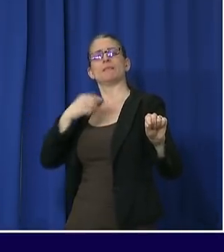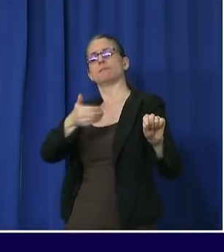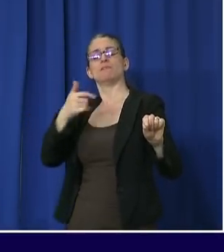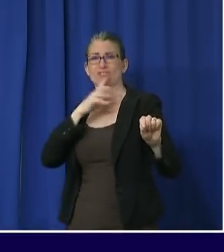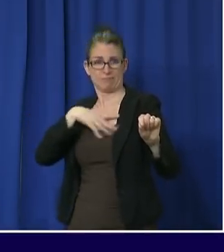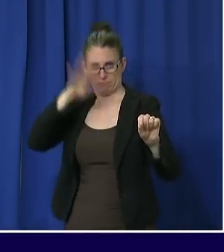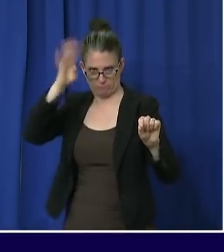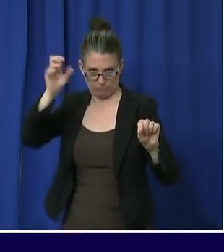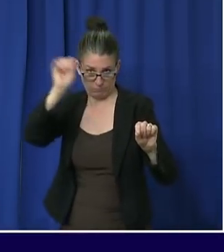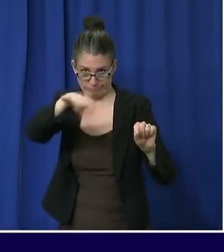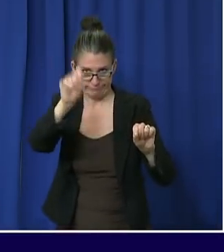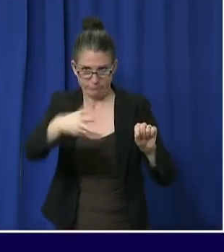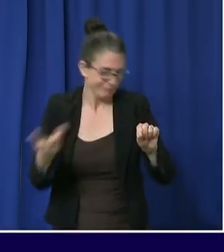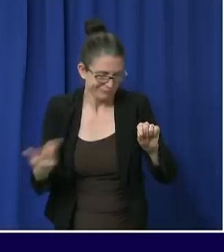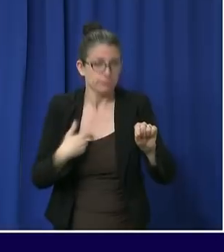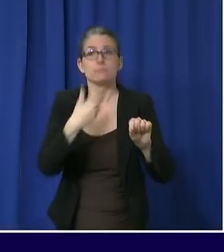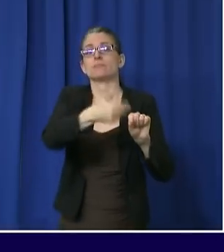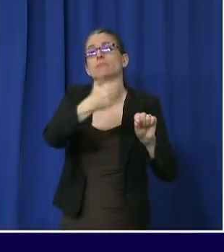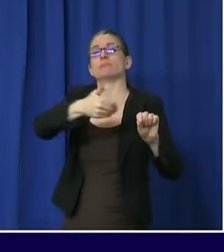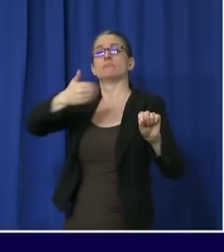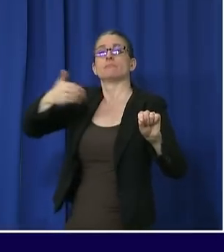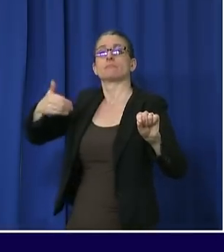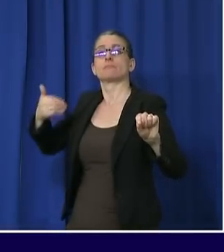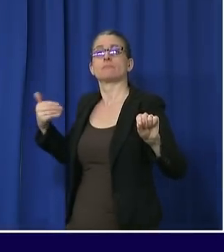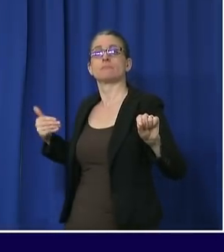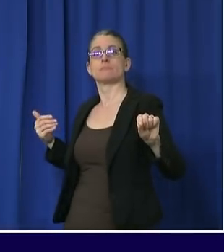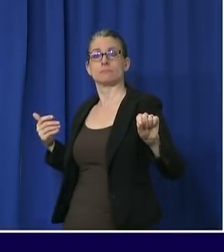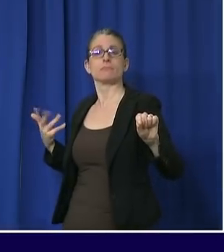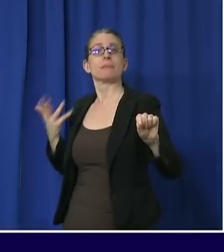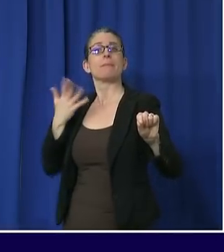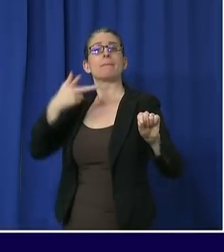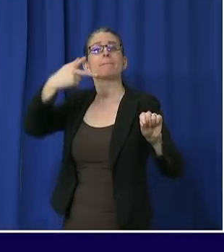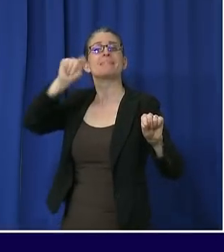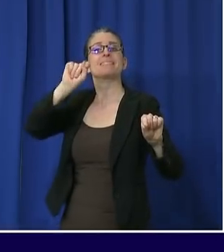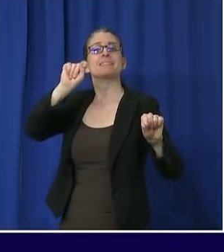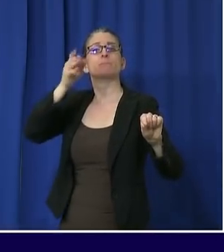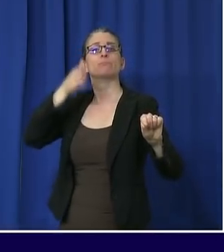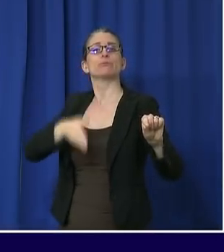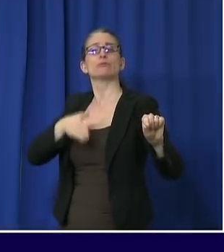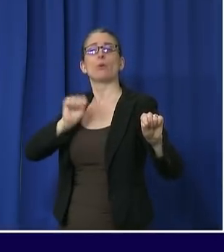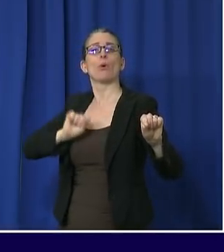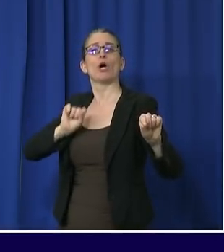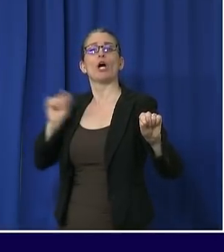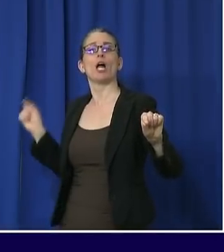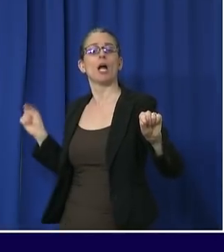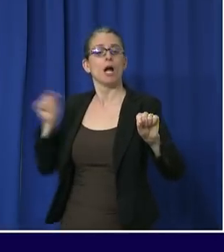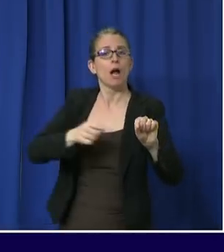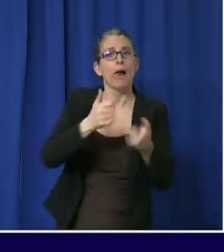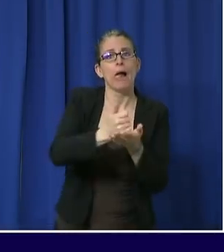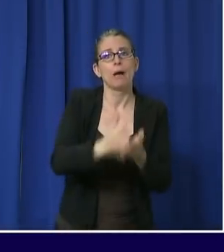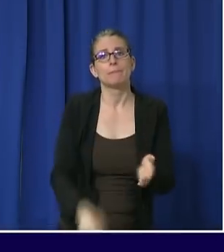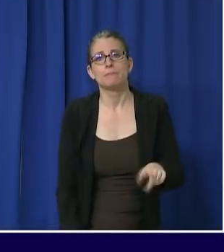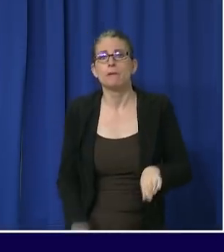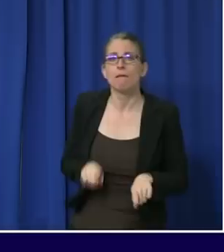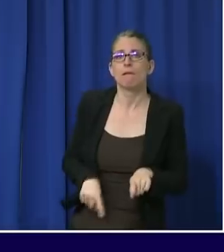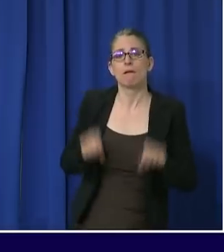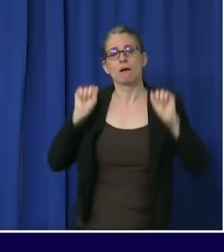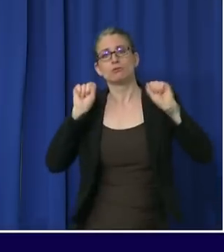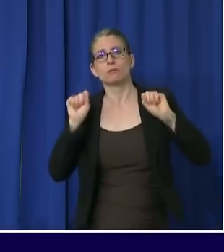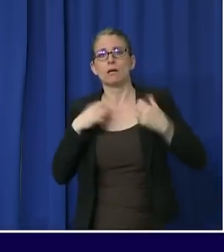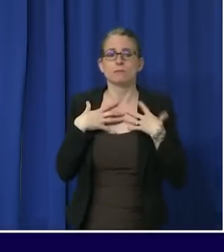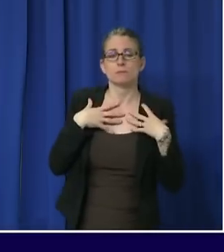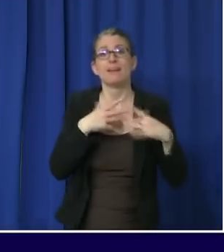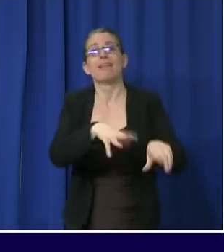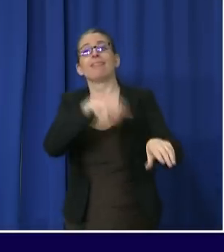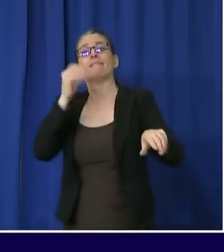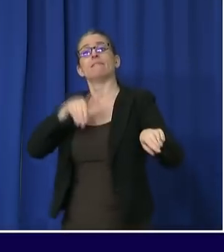hypothetically, was there a therapist who visited multiple homes that we can think about as part of an epidemiological link? And if the facilities have